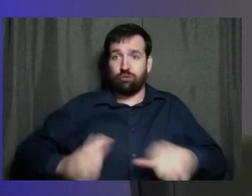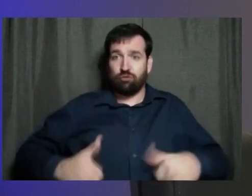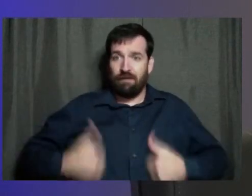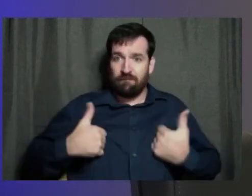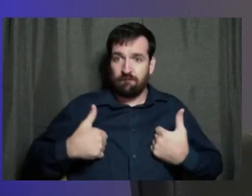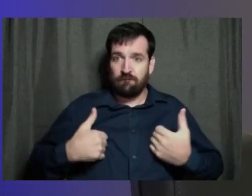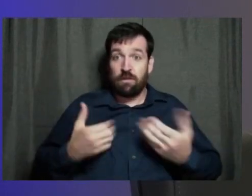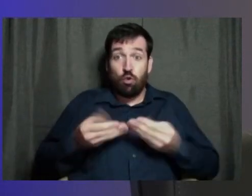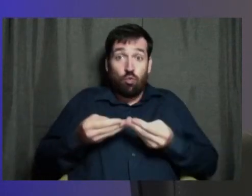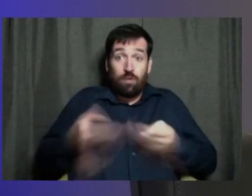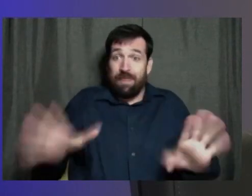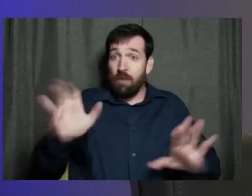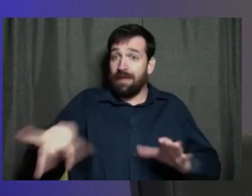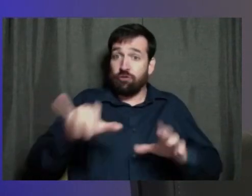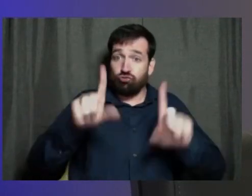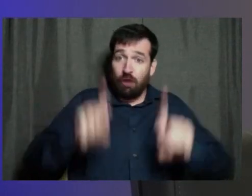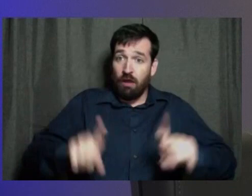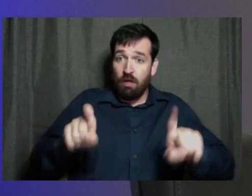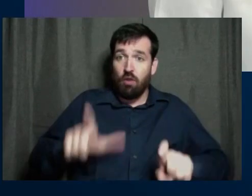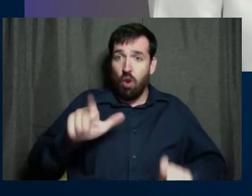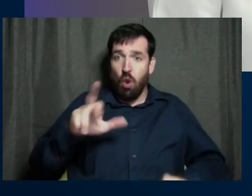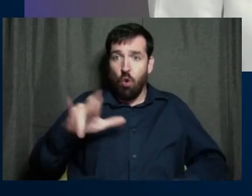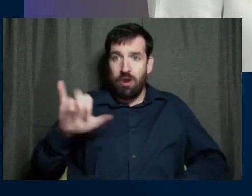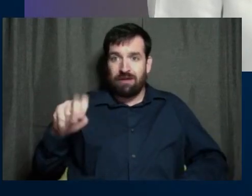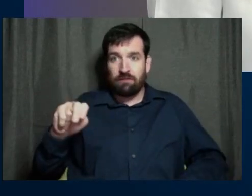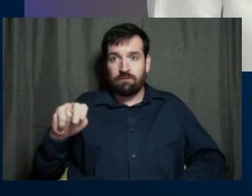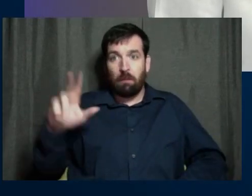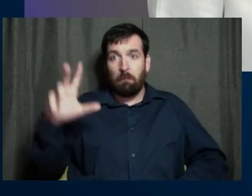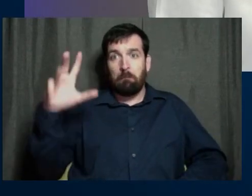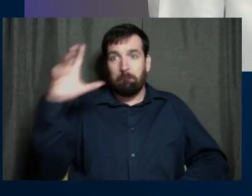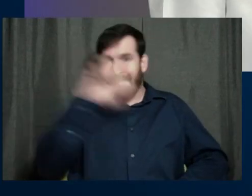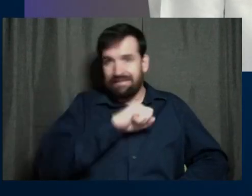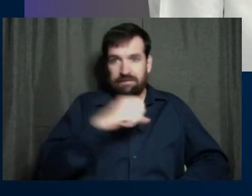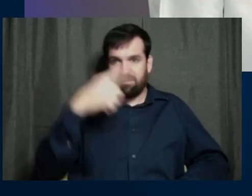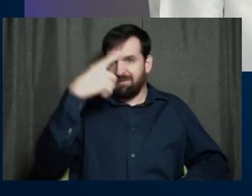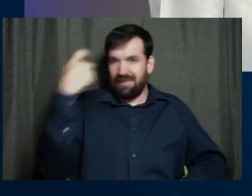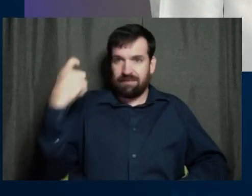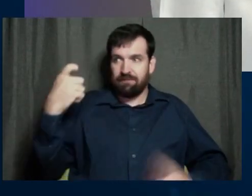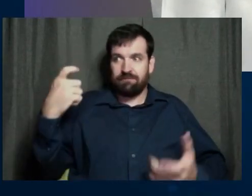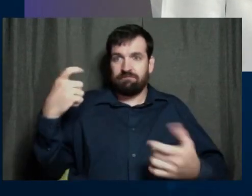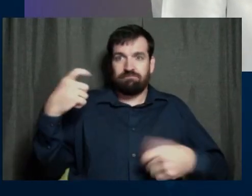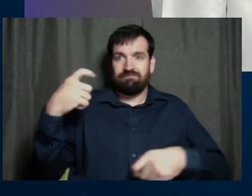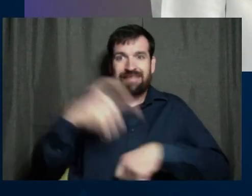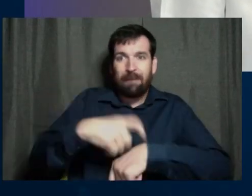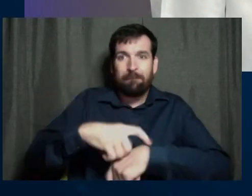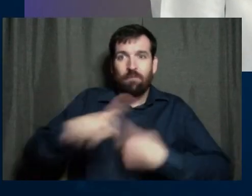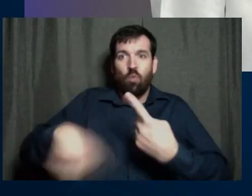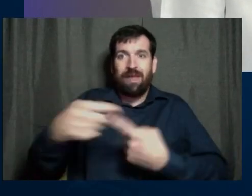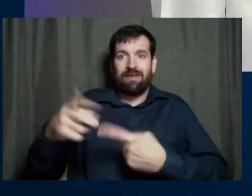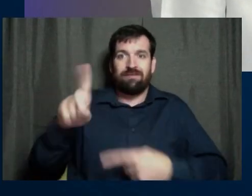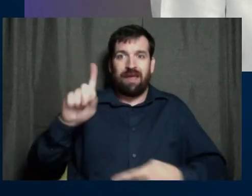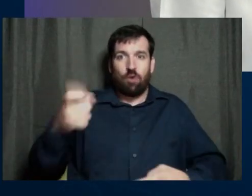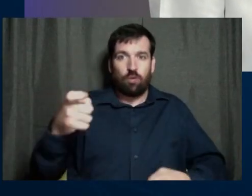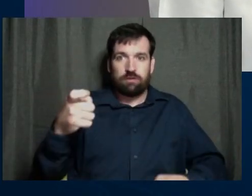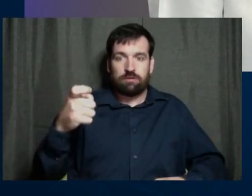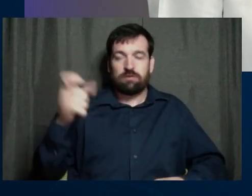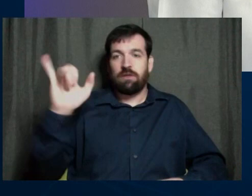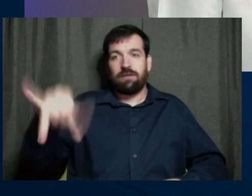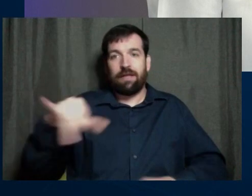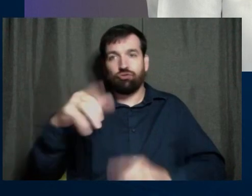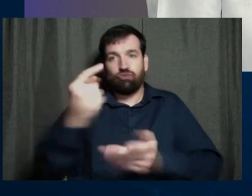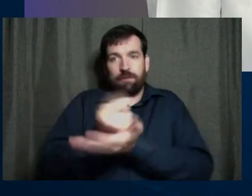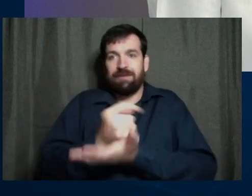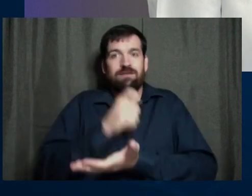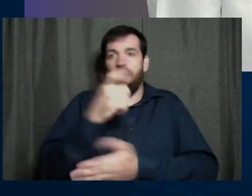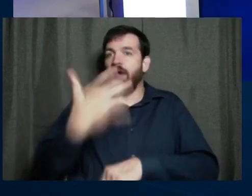trial opportunity, Lauren would have missed out on, just because of the year that she was diagnosed, that treatment wasn't available outside of a